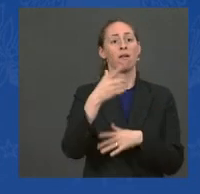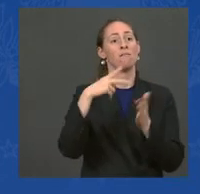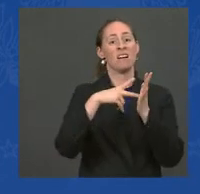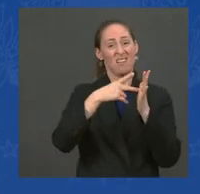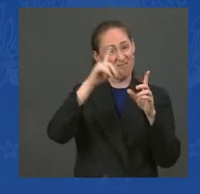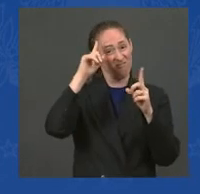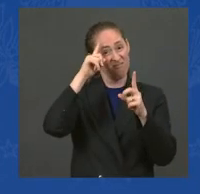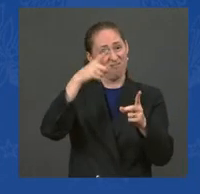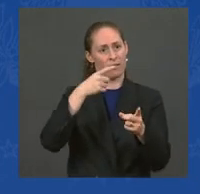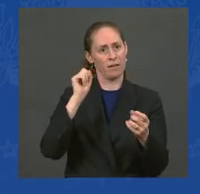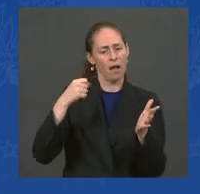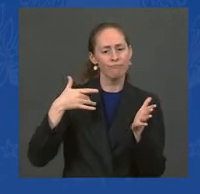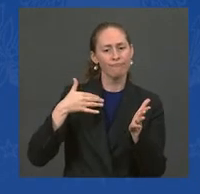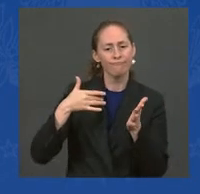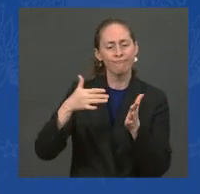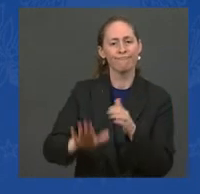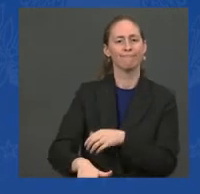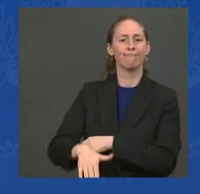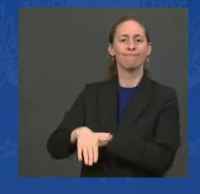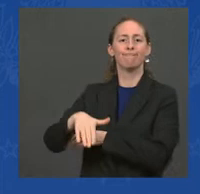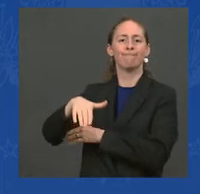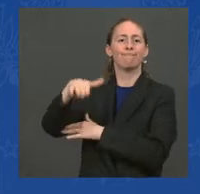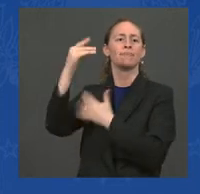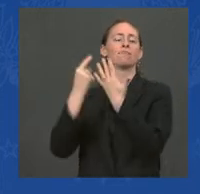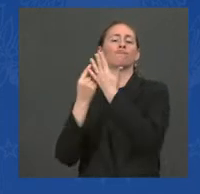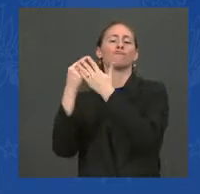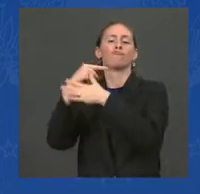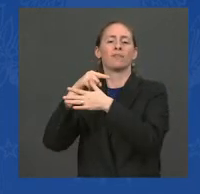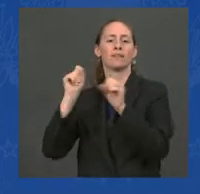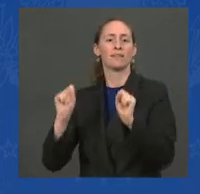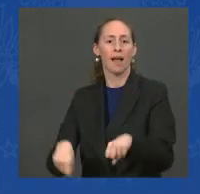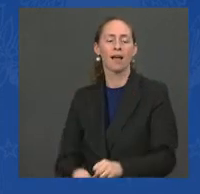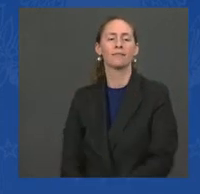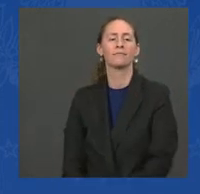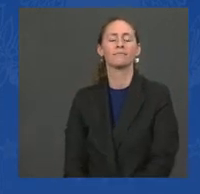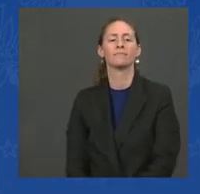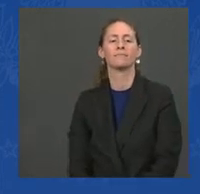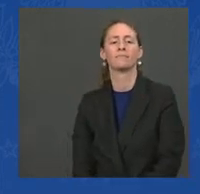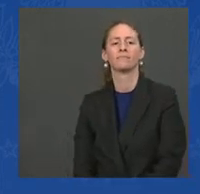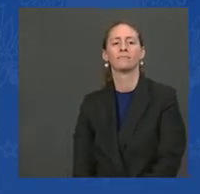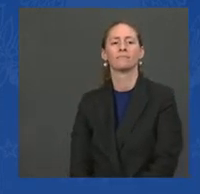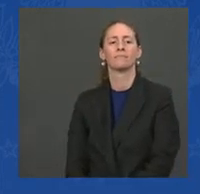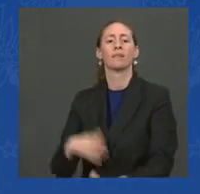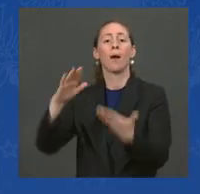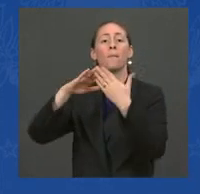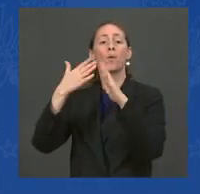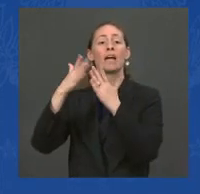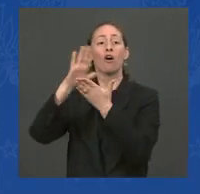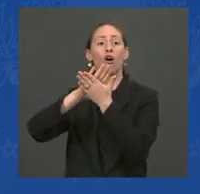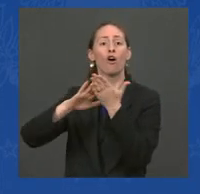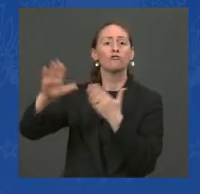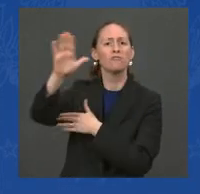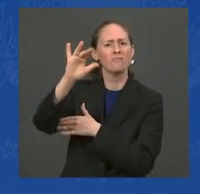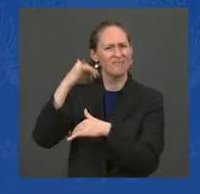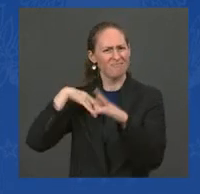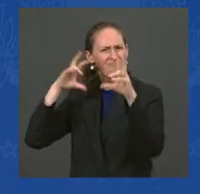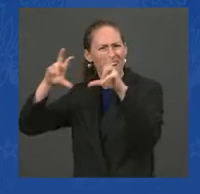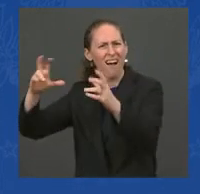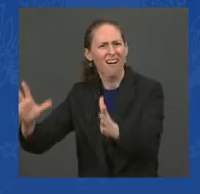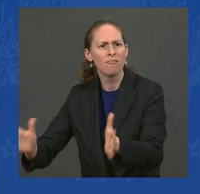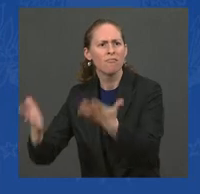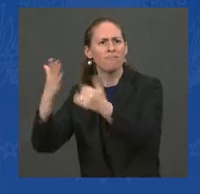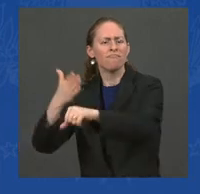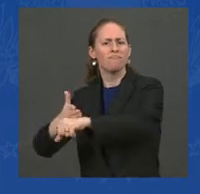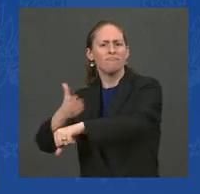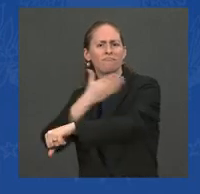interruption. And investments in community college, so our students can gain the skills they need and carve out a place for